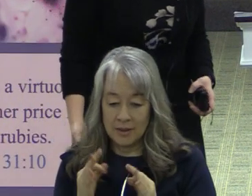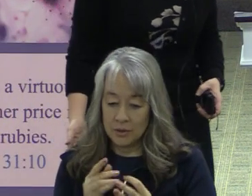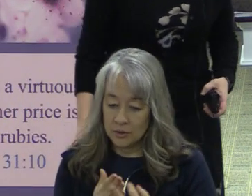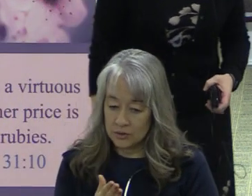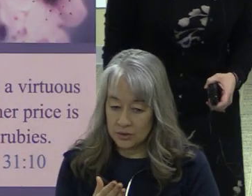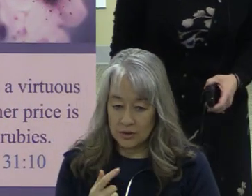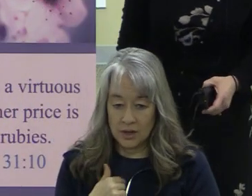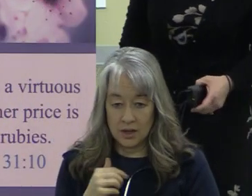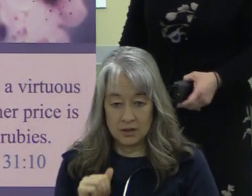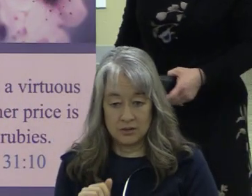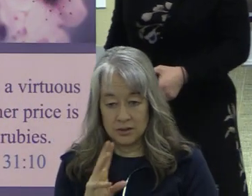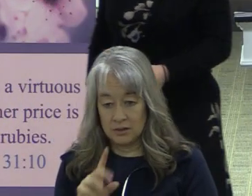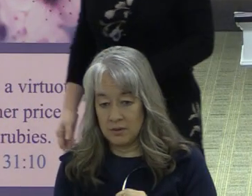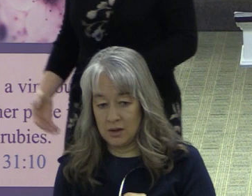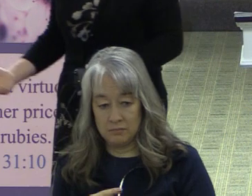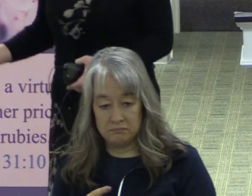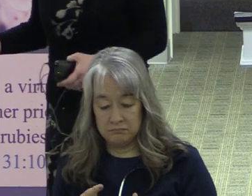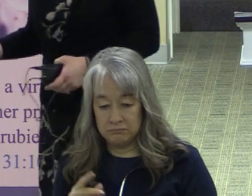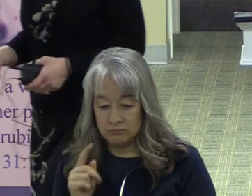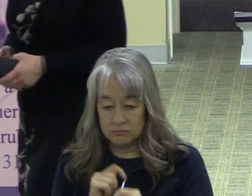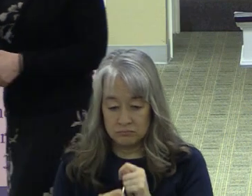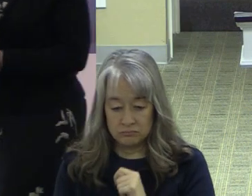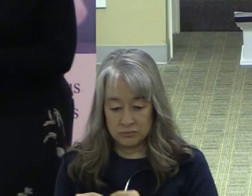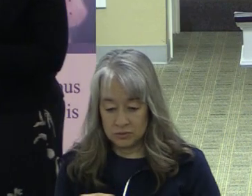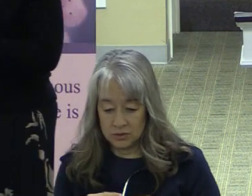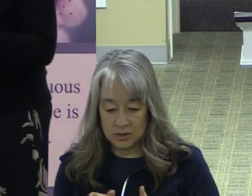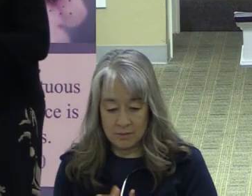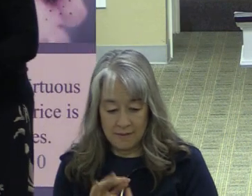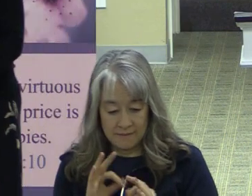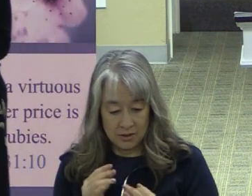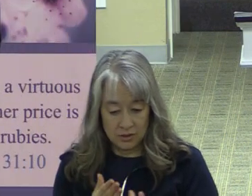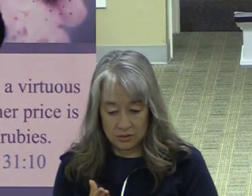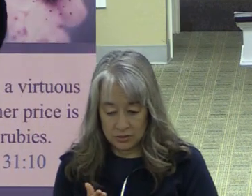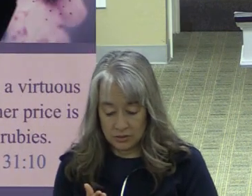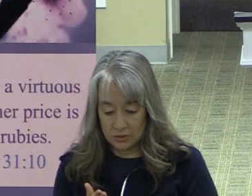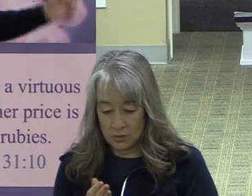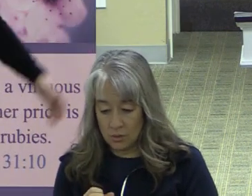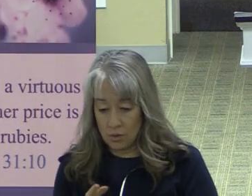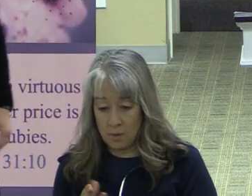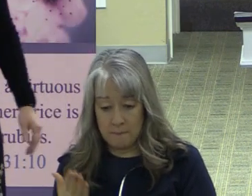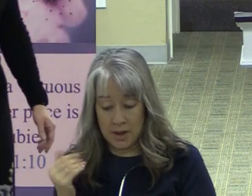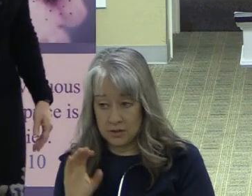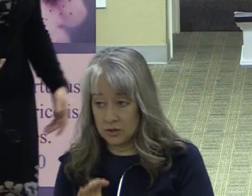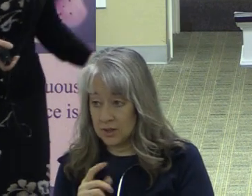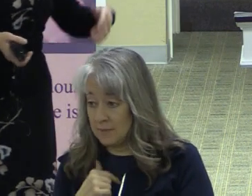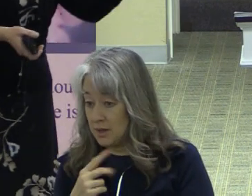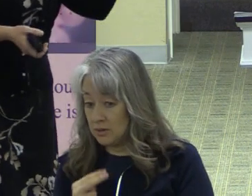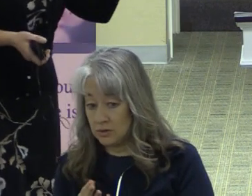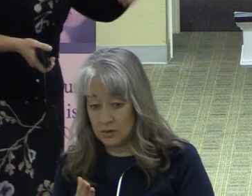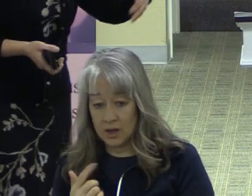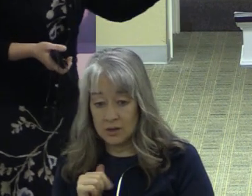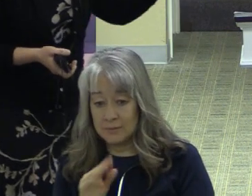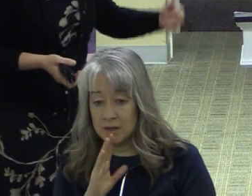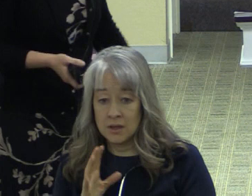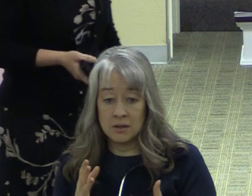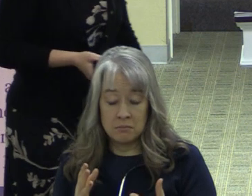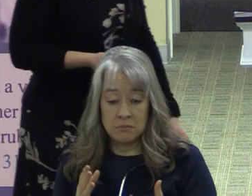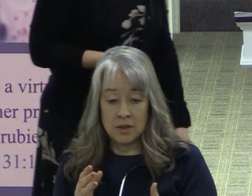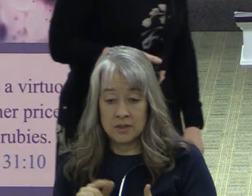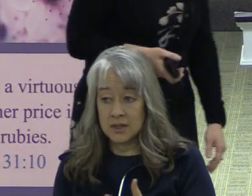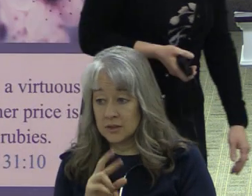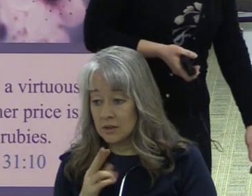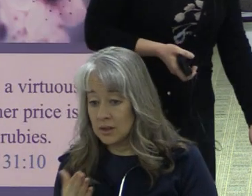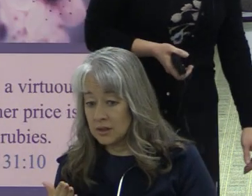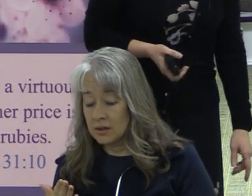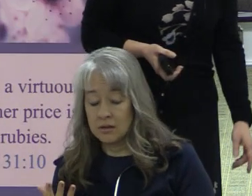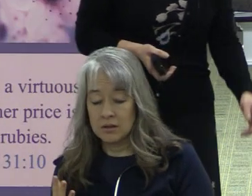through. I could talk about trials and struggles that my family have gone through, or past churches I've been through. I could be like, oh, you know, these are the